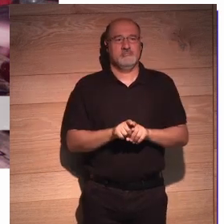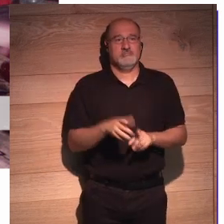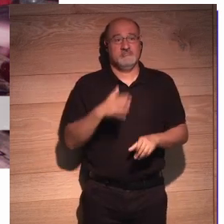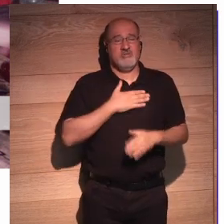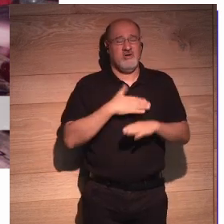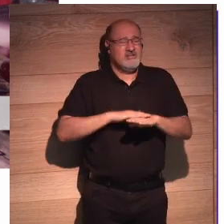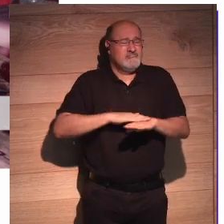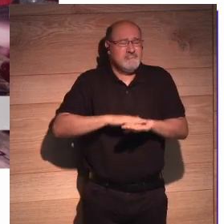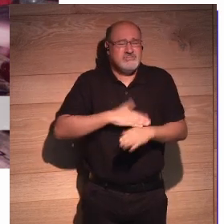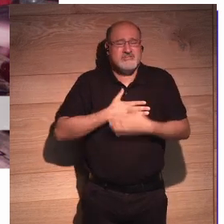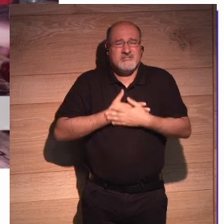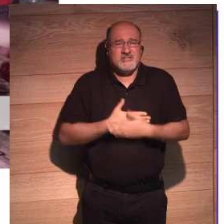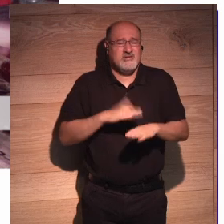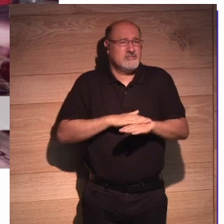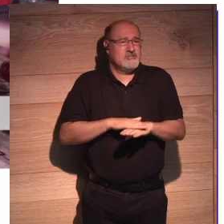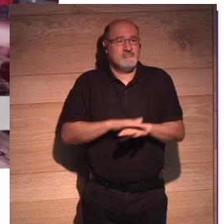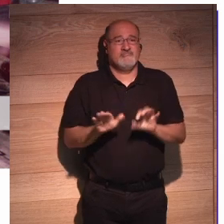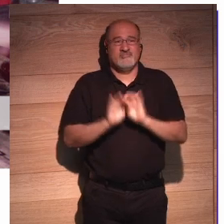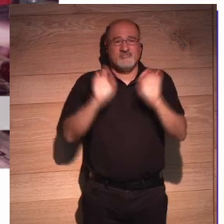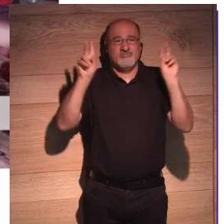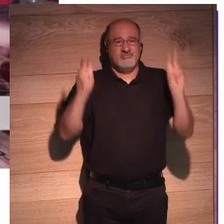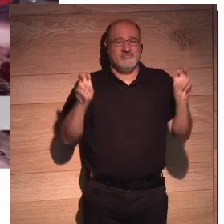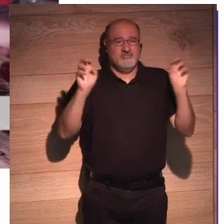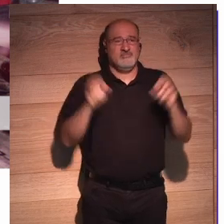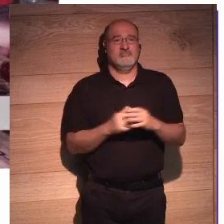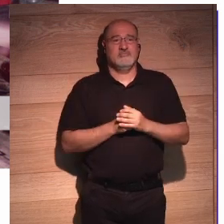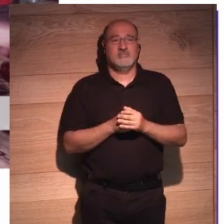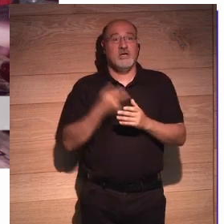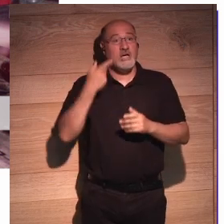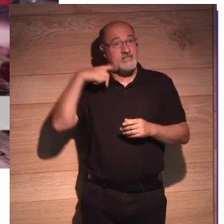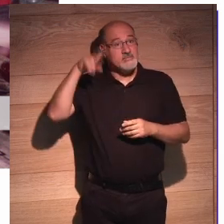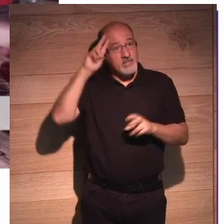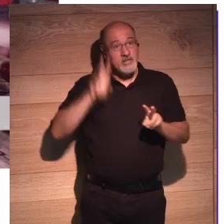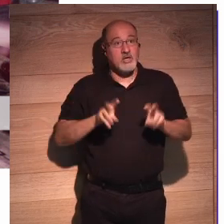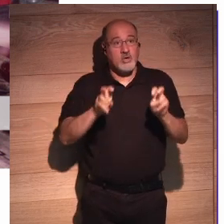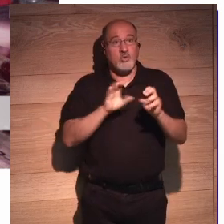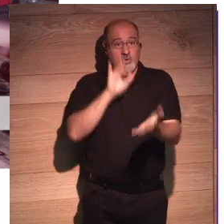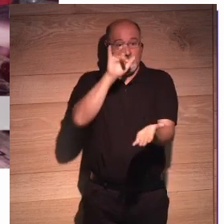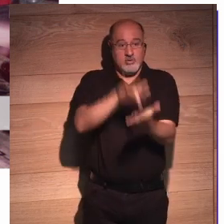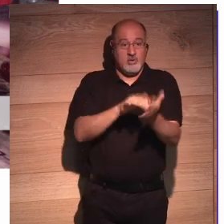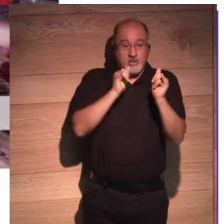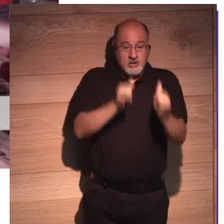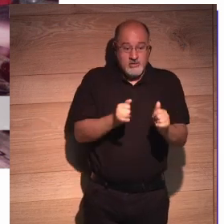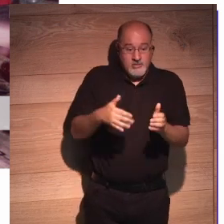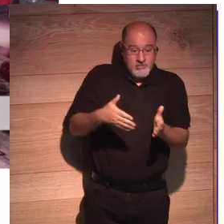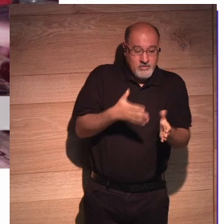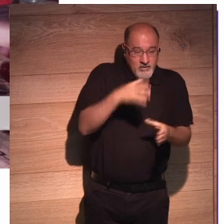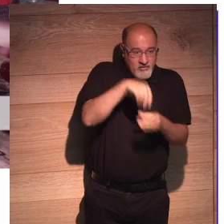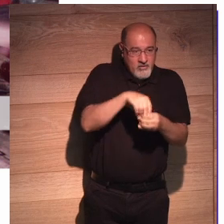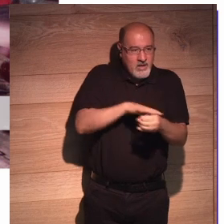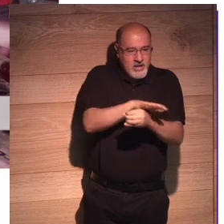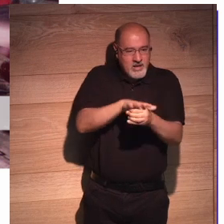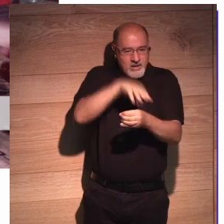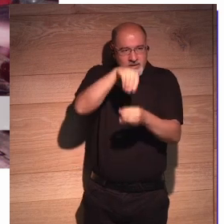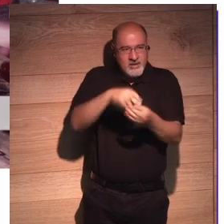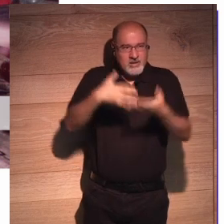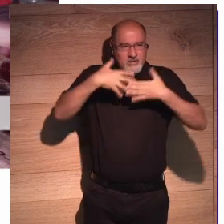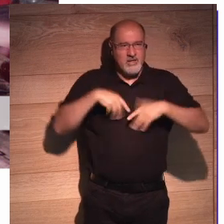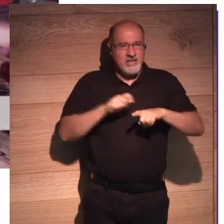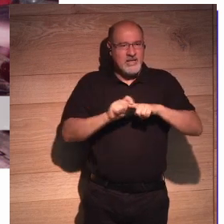and Britishness, that kind of tacky British tourism aesthetic. It has